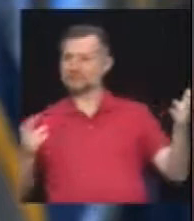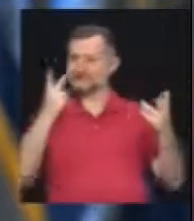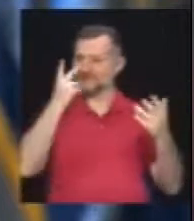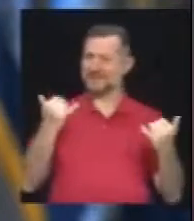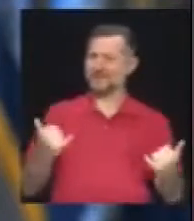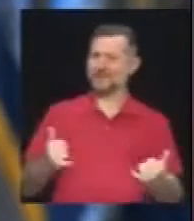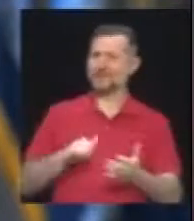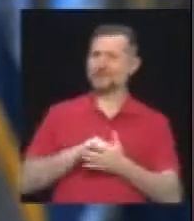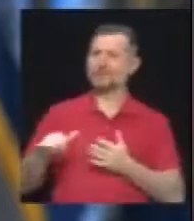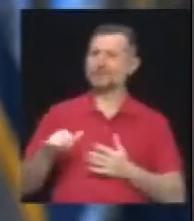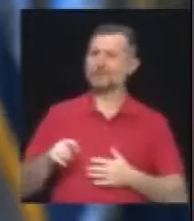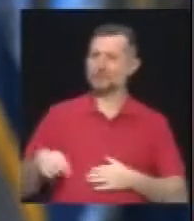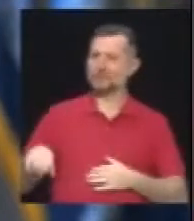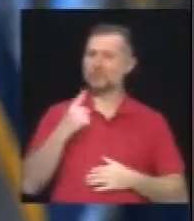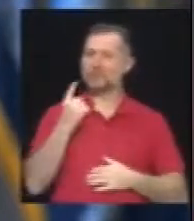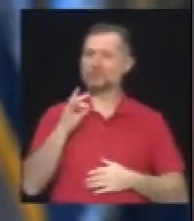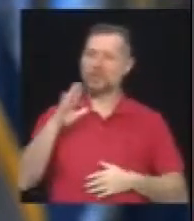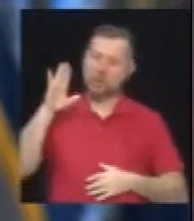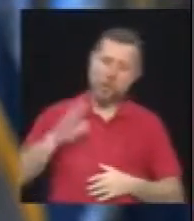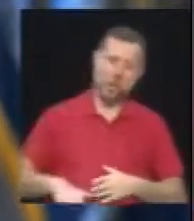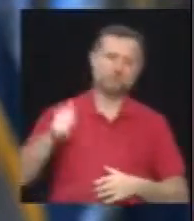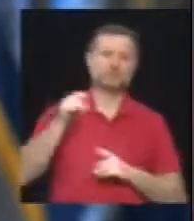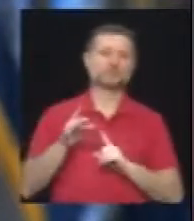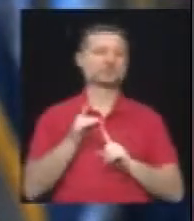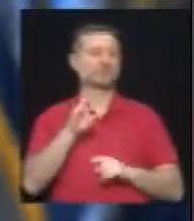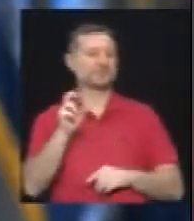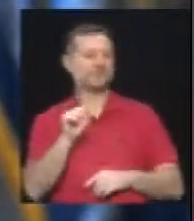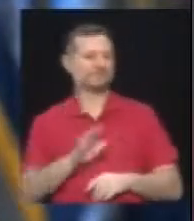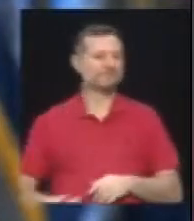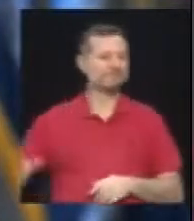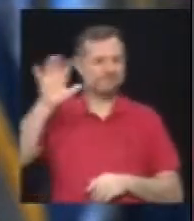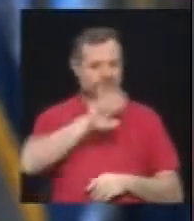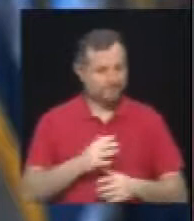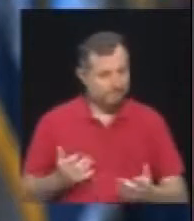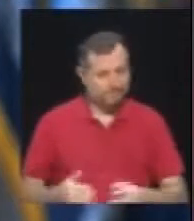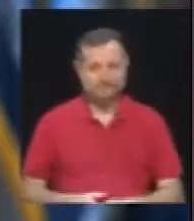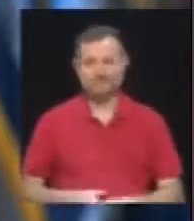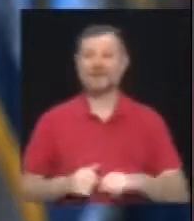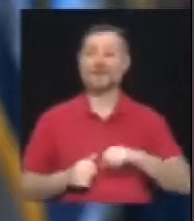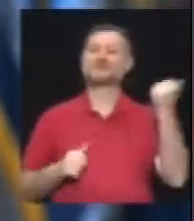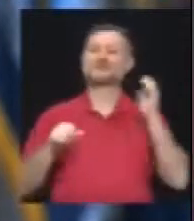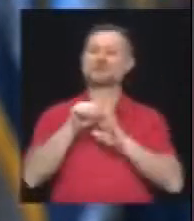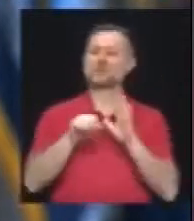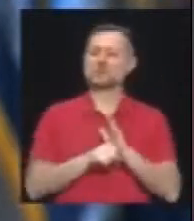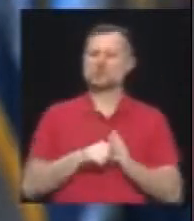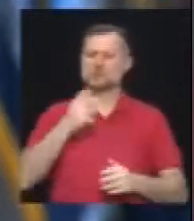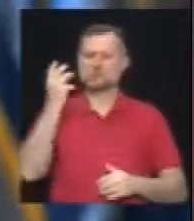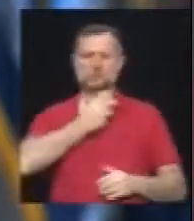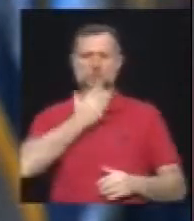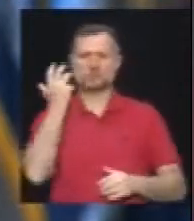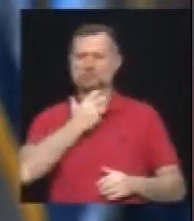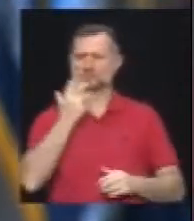York has one of the lowest infection rates in the nation. And other states are seeing